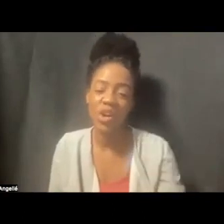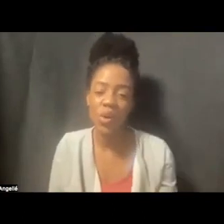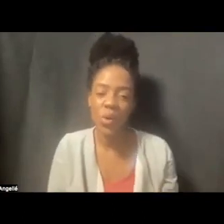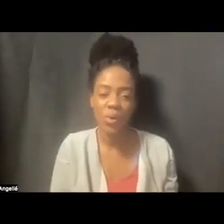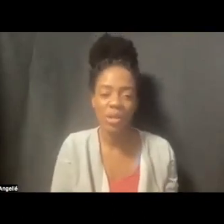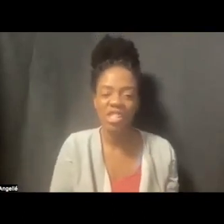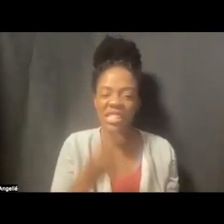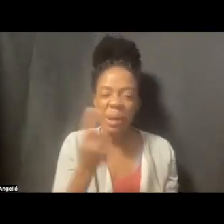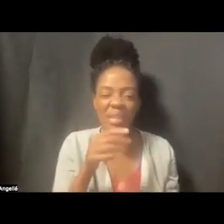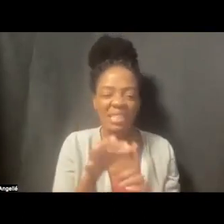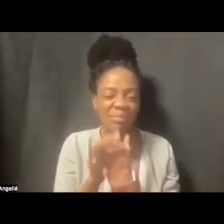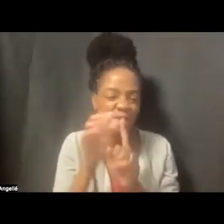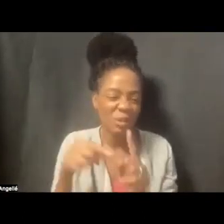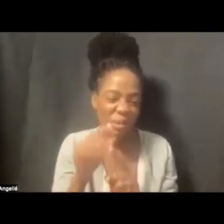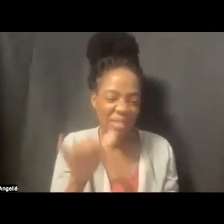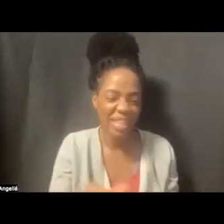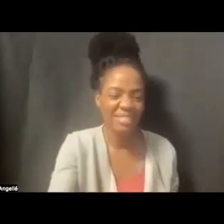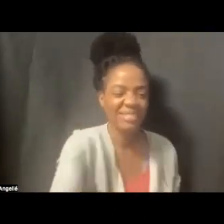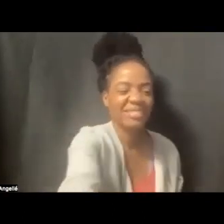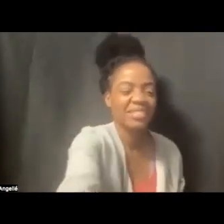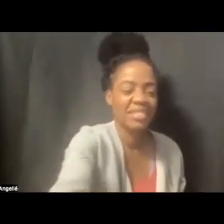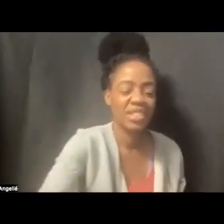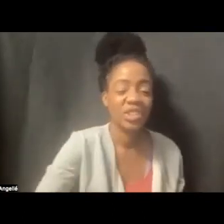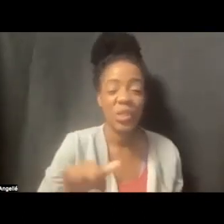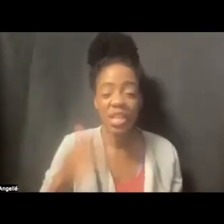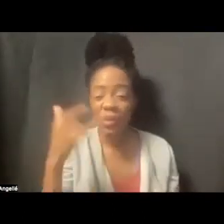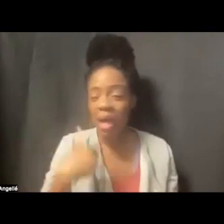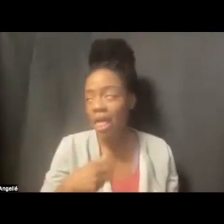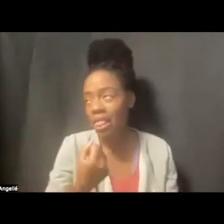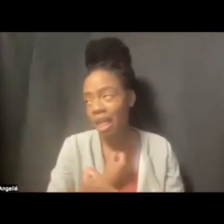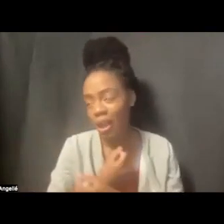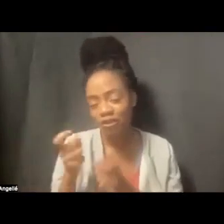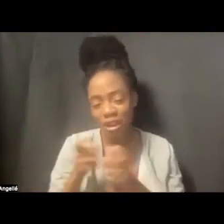very special about that. And that's why I'm really loving directing.